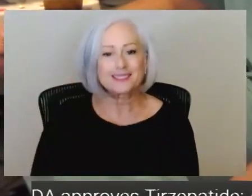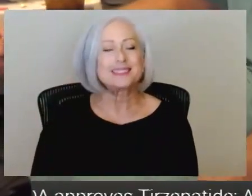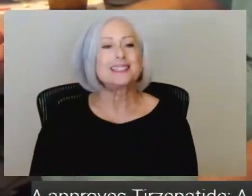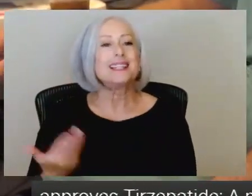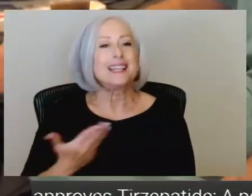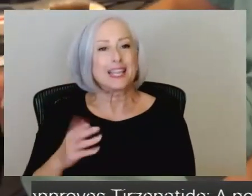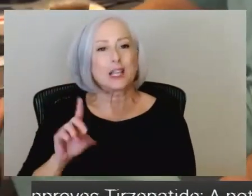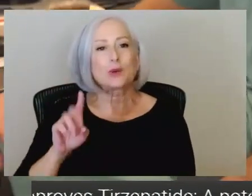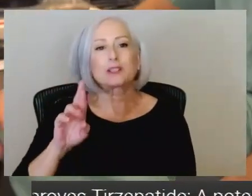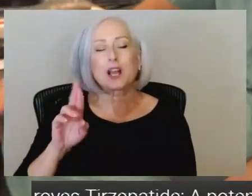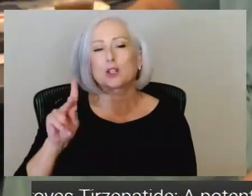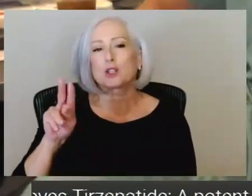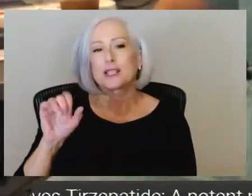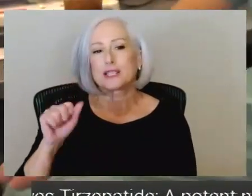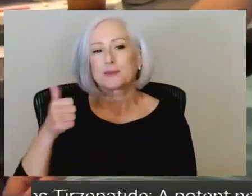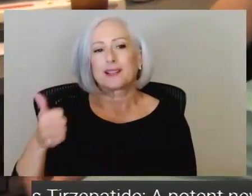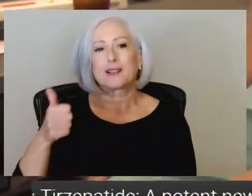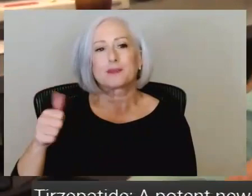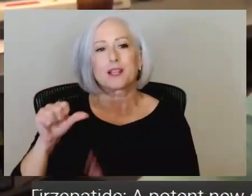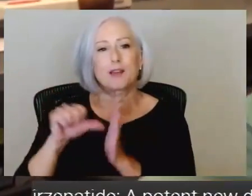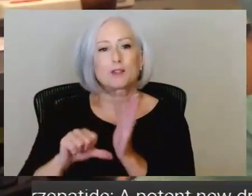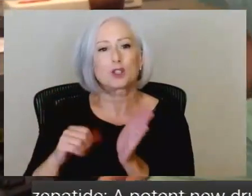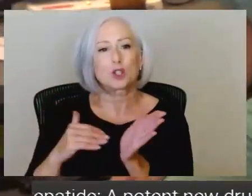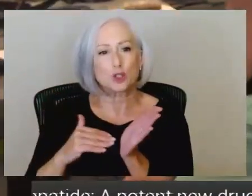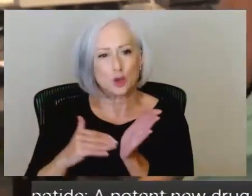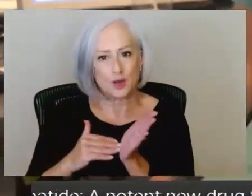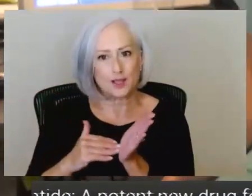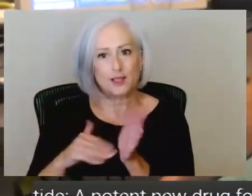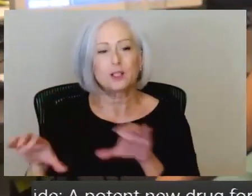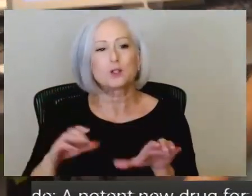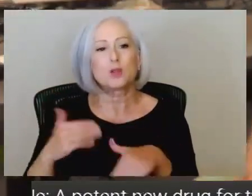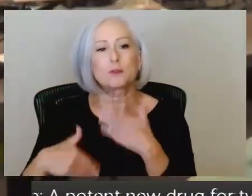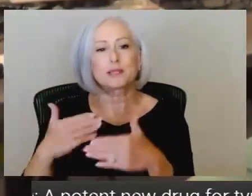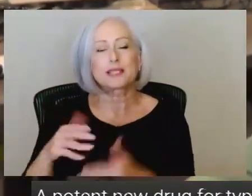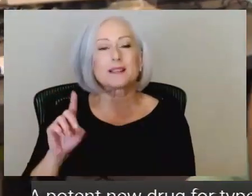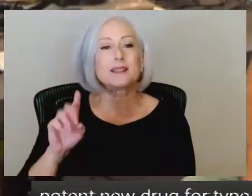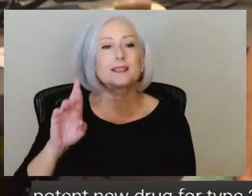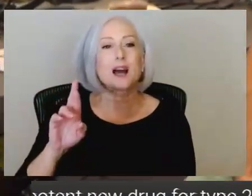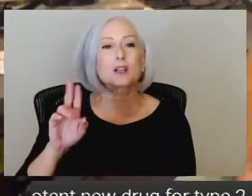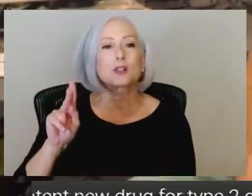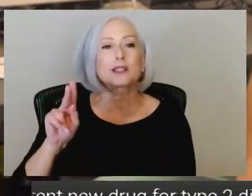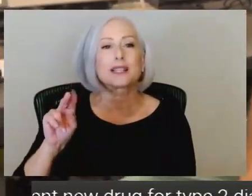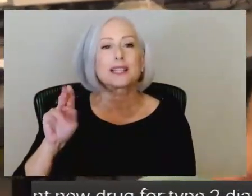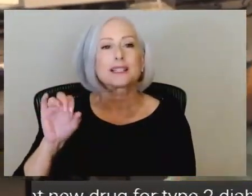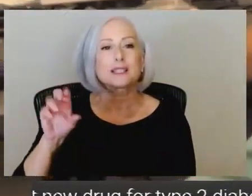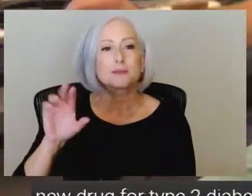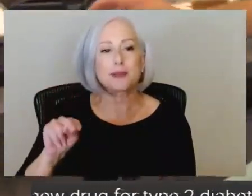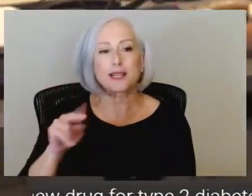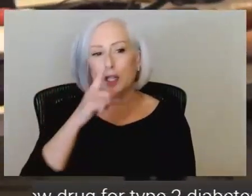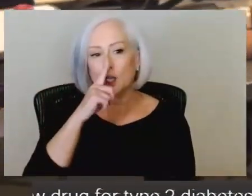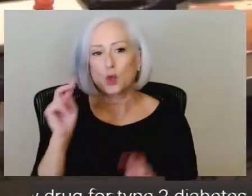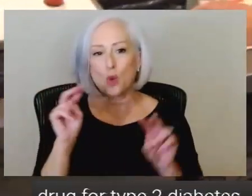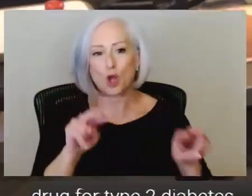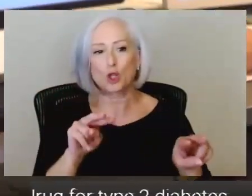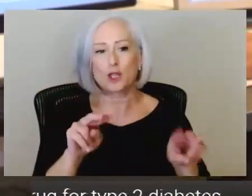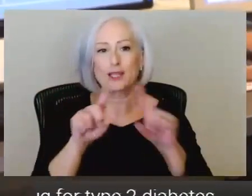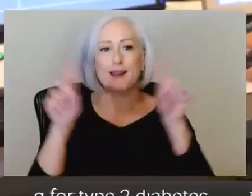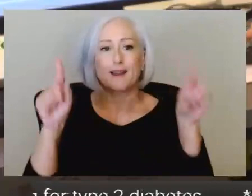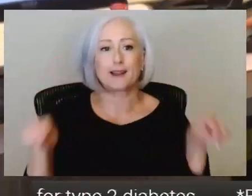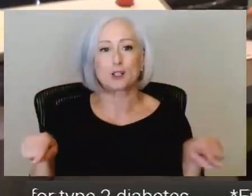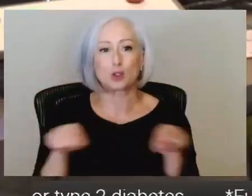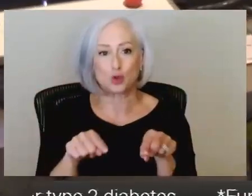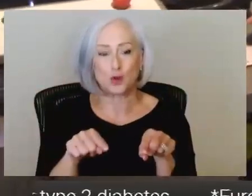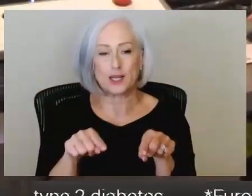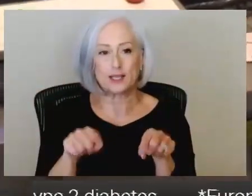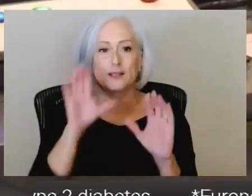Michael Kinsman. He's the surgeon who's performing this procedure. Dr. Kinsman, you're looking at some images